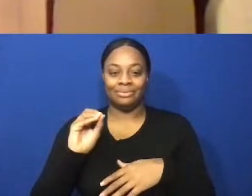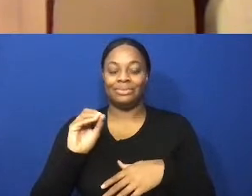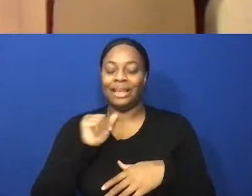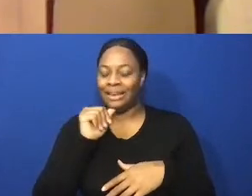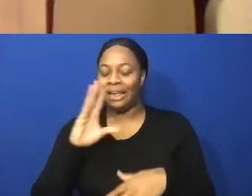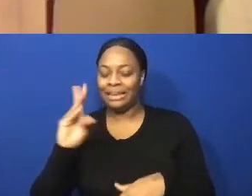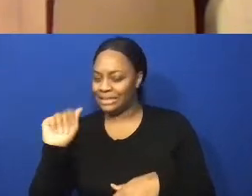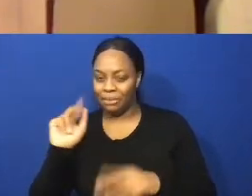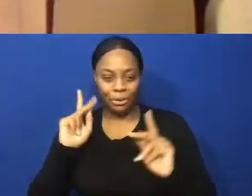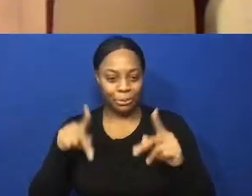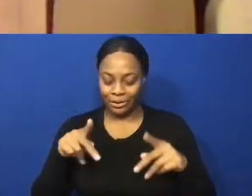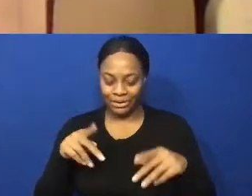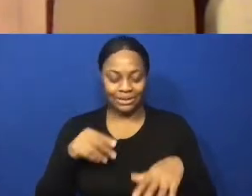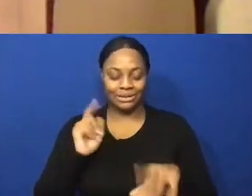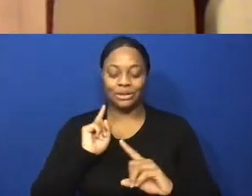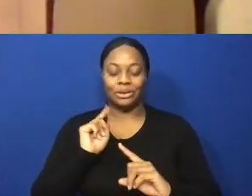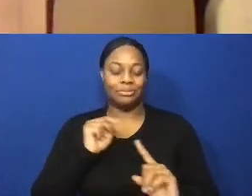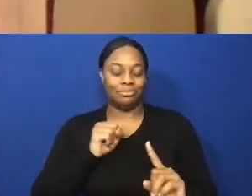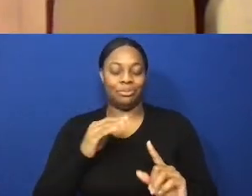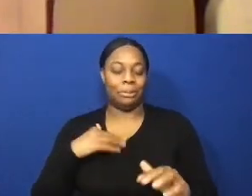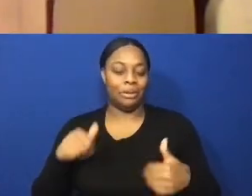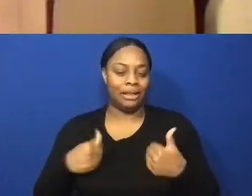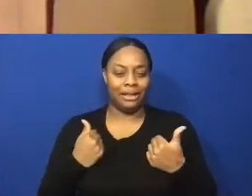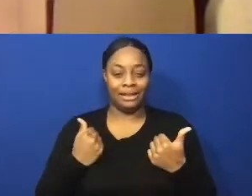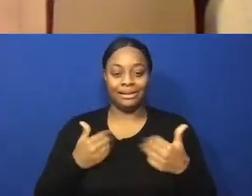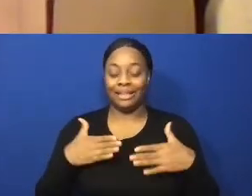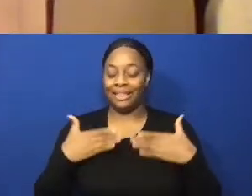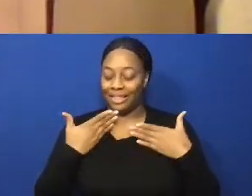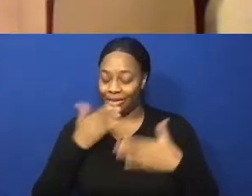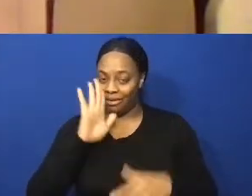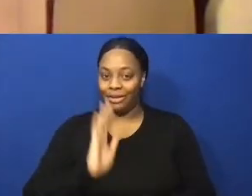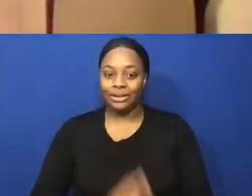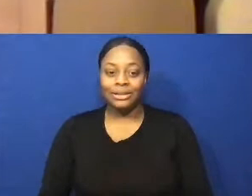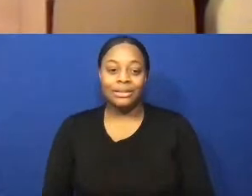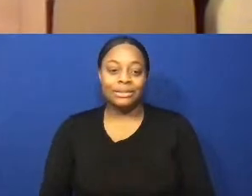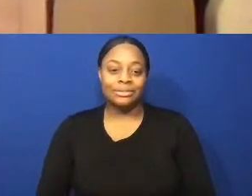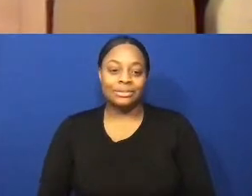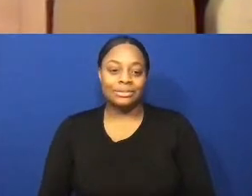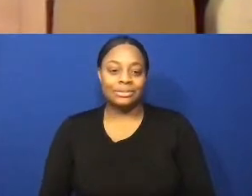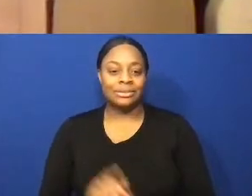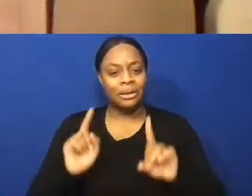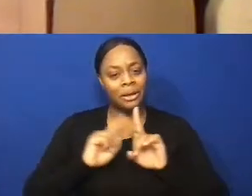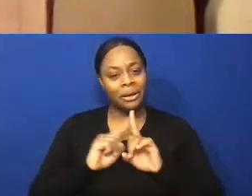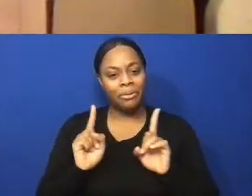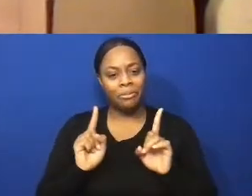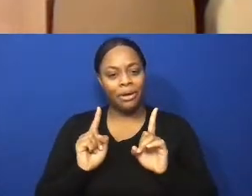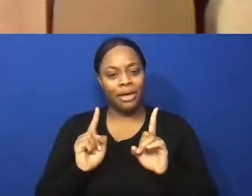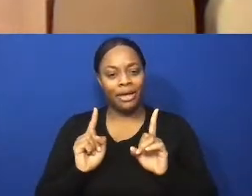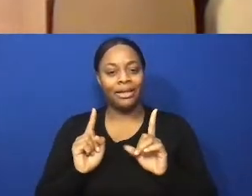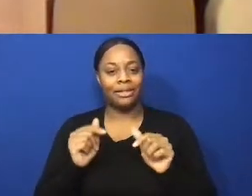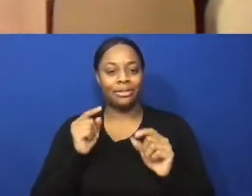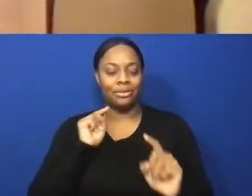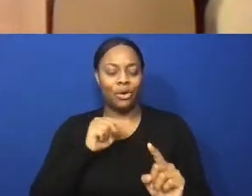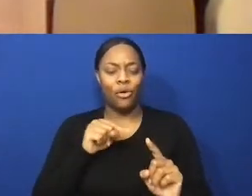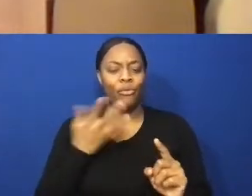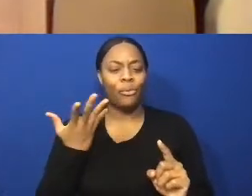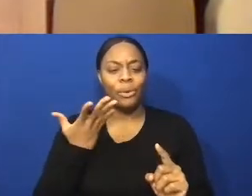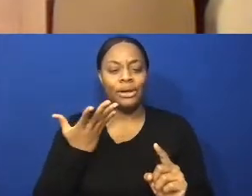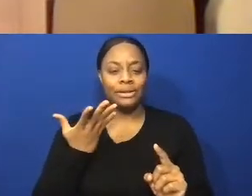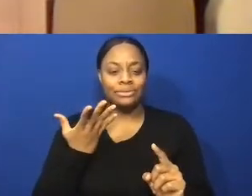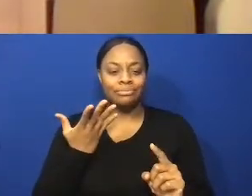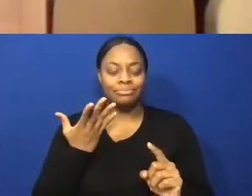disabled person at this point in my life, so happily. But the remedy for that was to